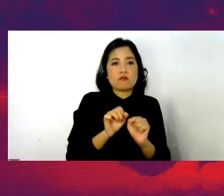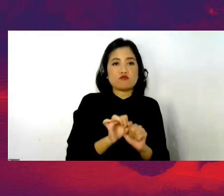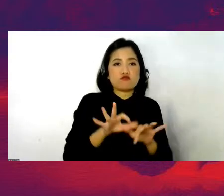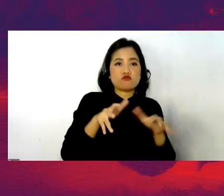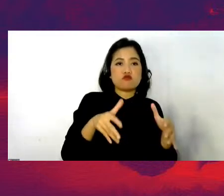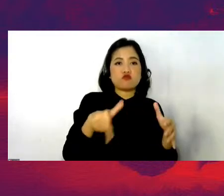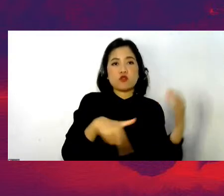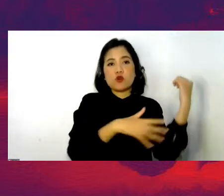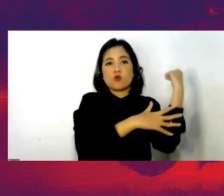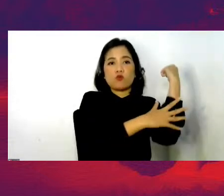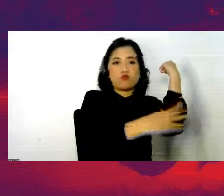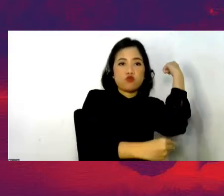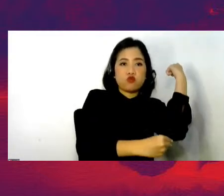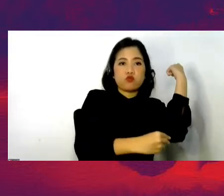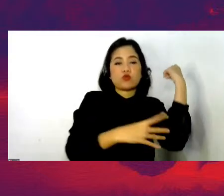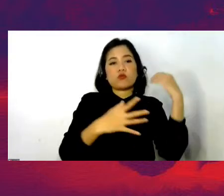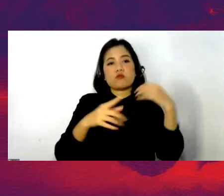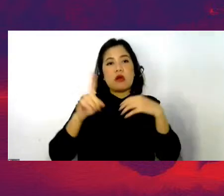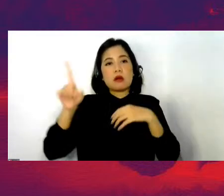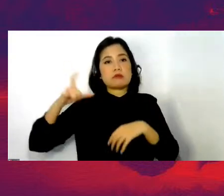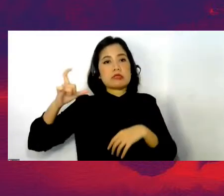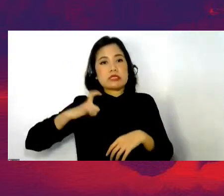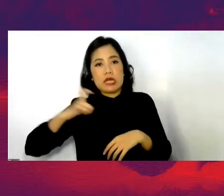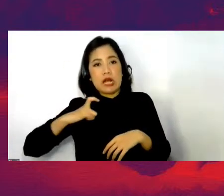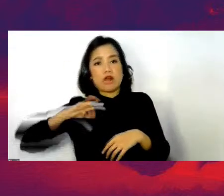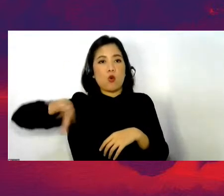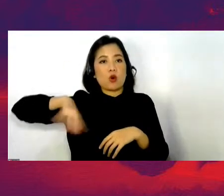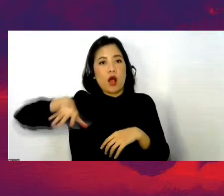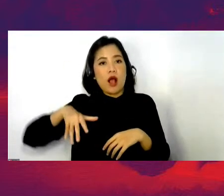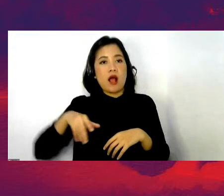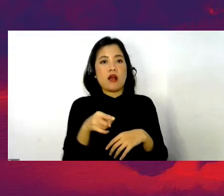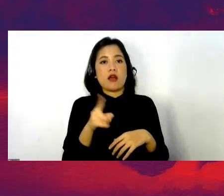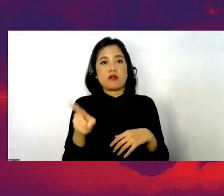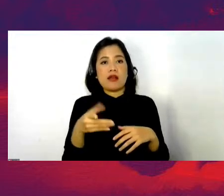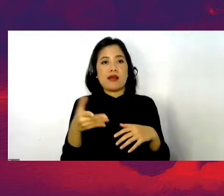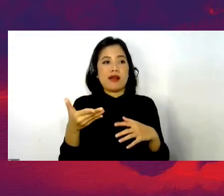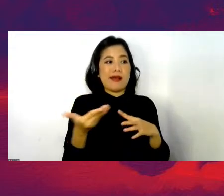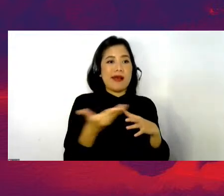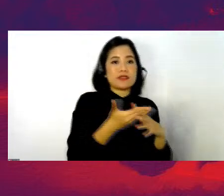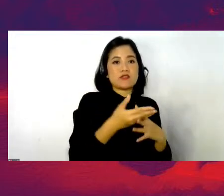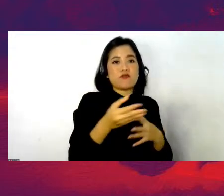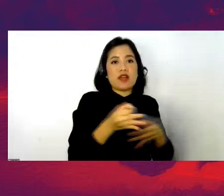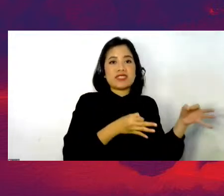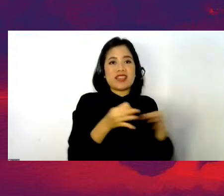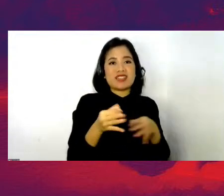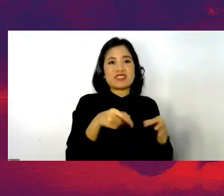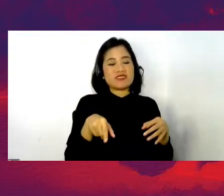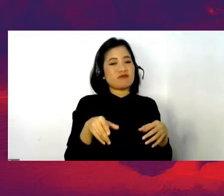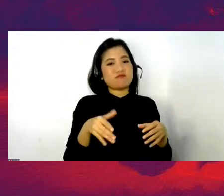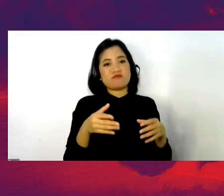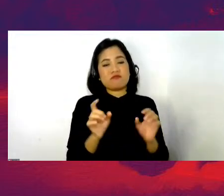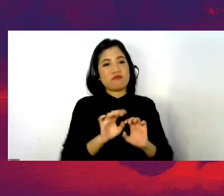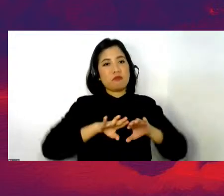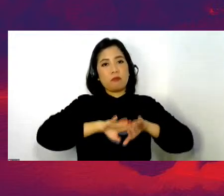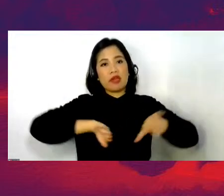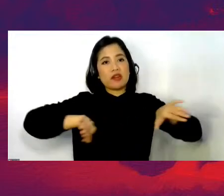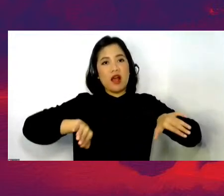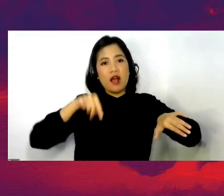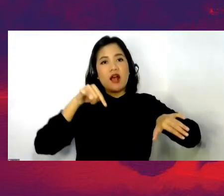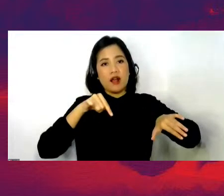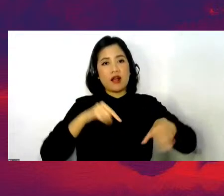versus rich families, well-off families, they have different access to facilities. So that's actually exacerbate